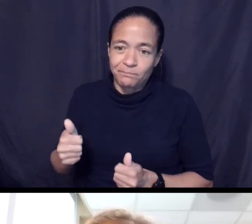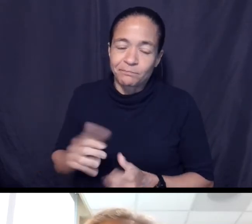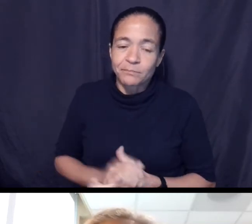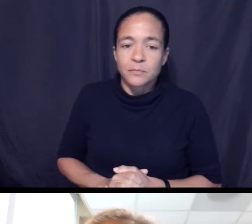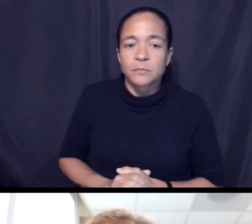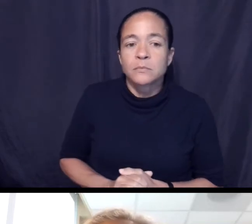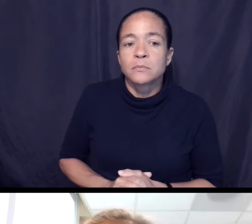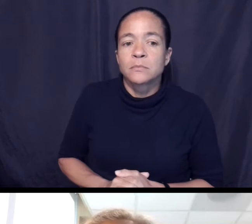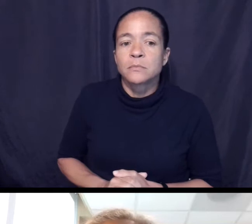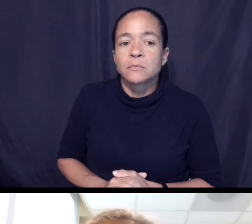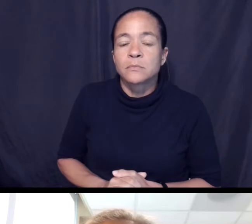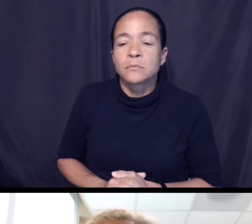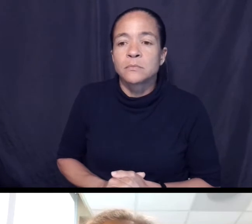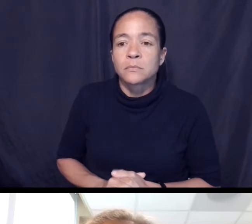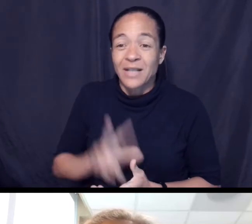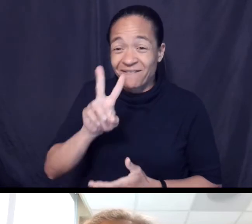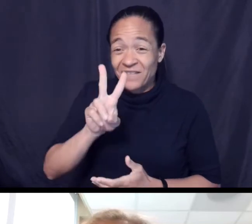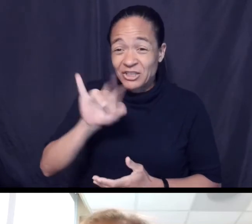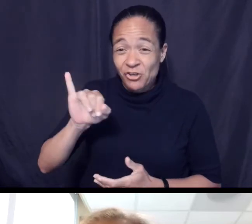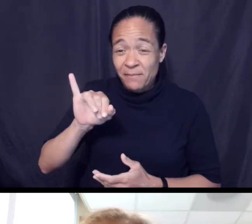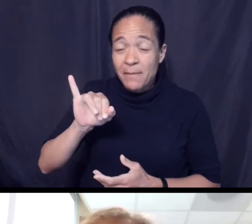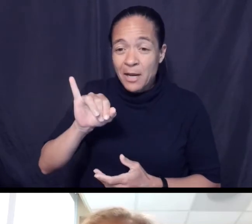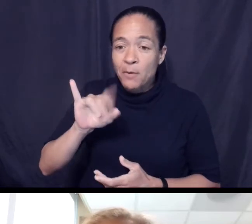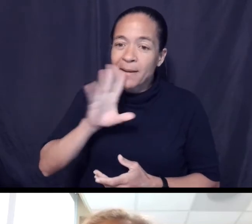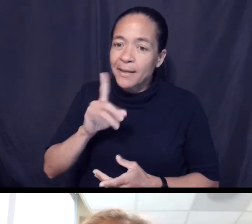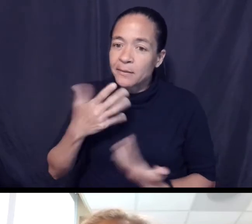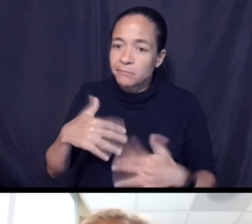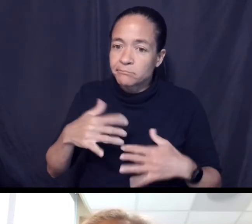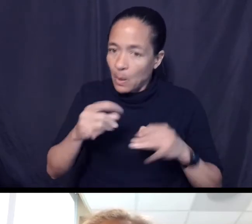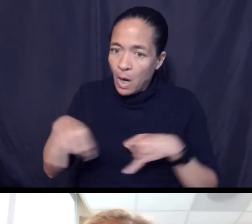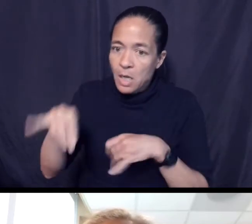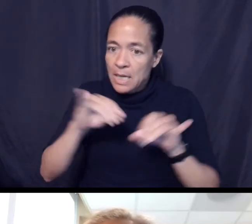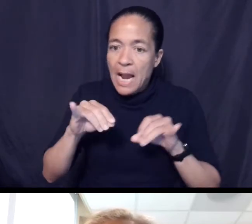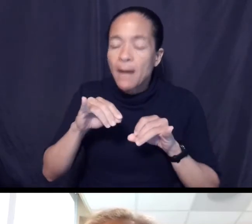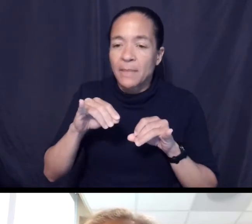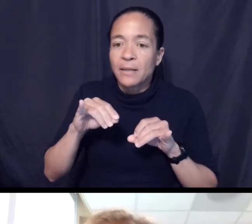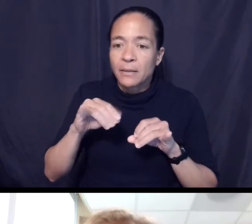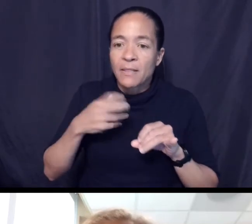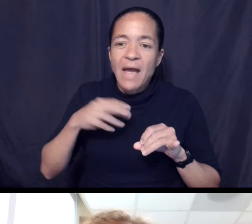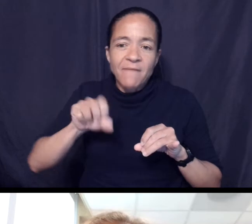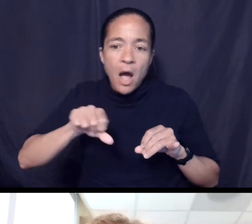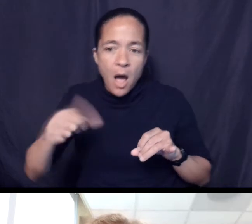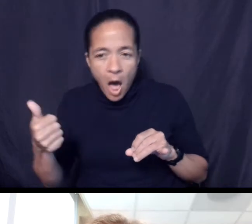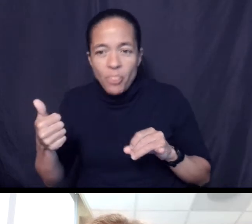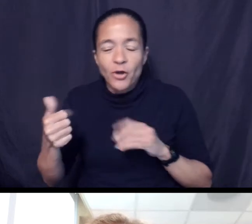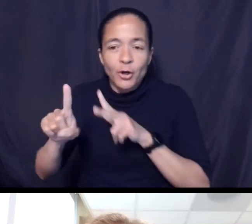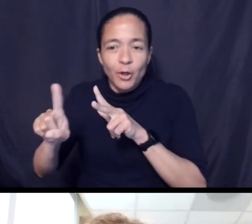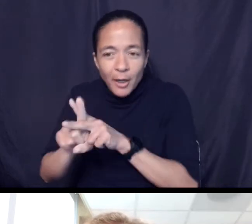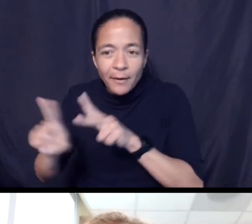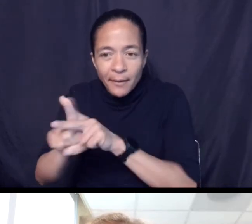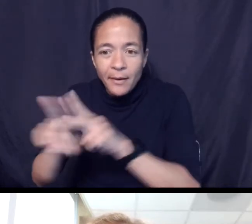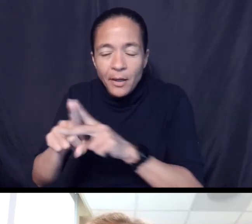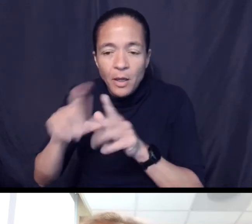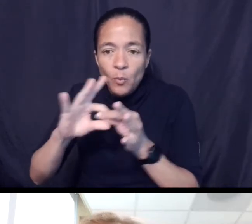So vision impairment, again, is more common in patients who have other systemic findings of